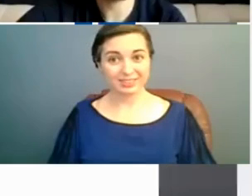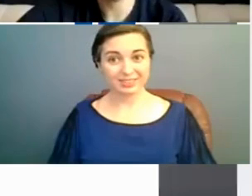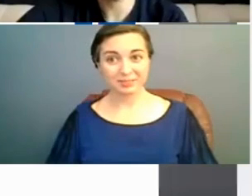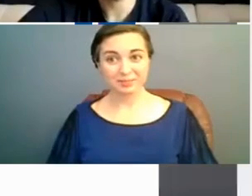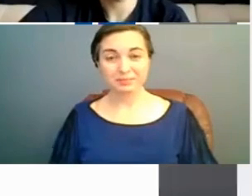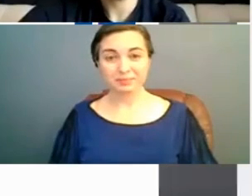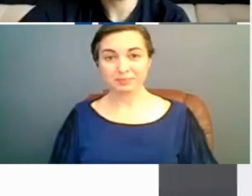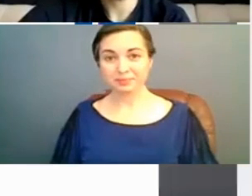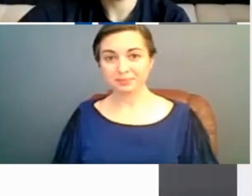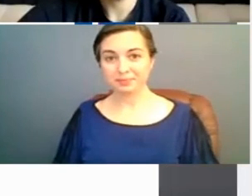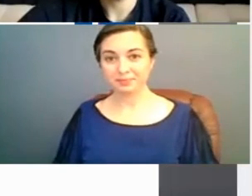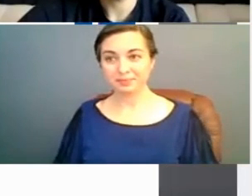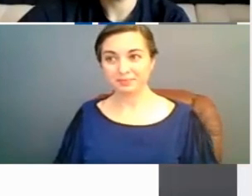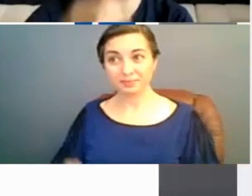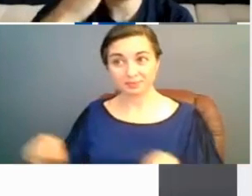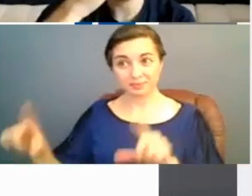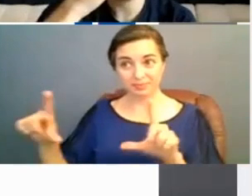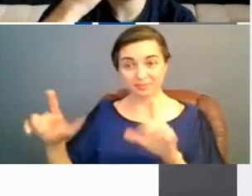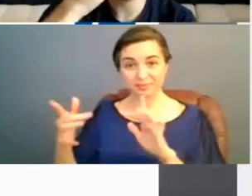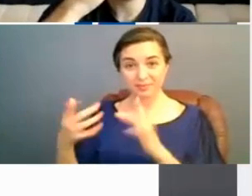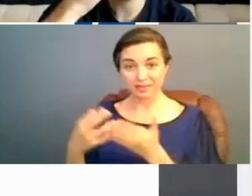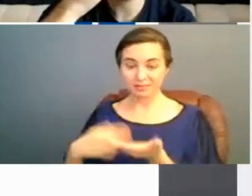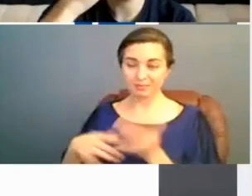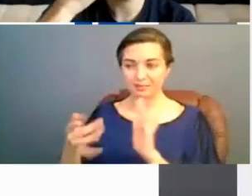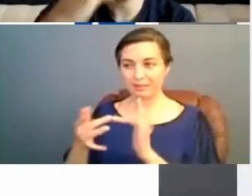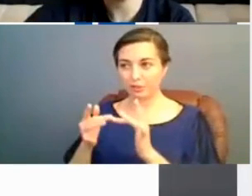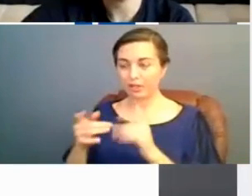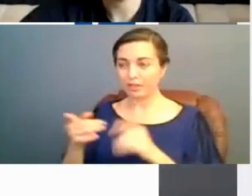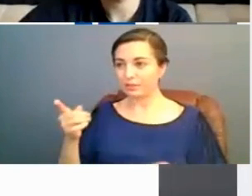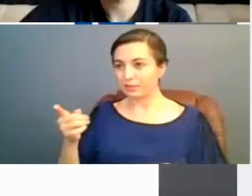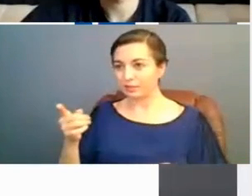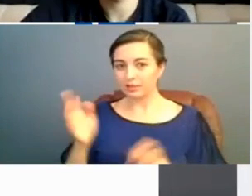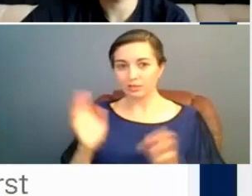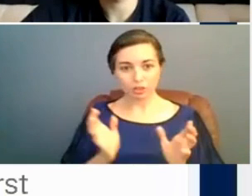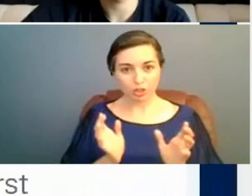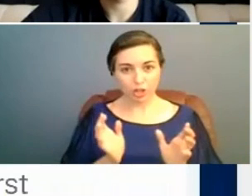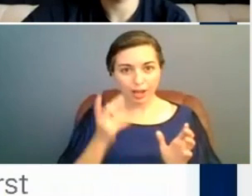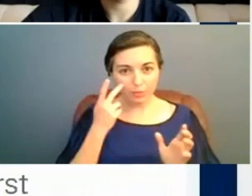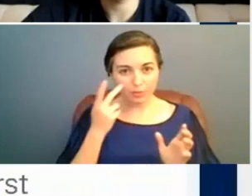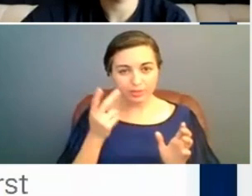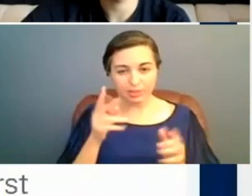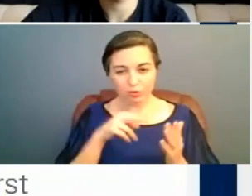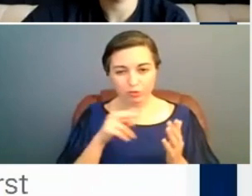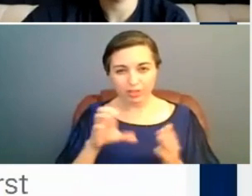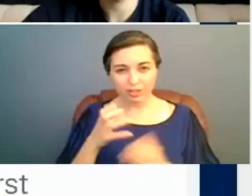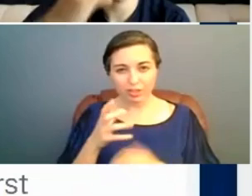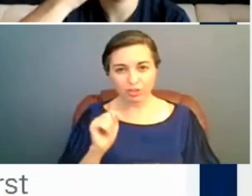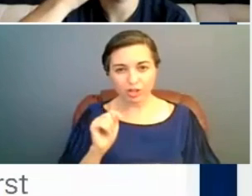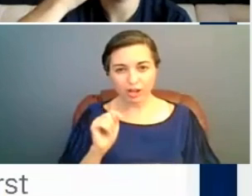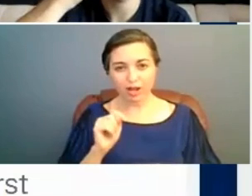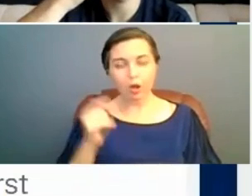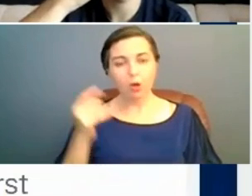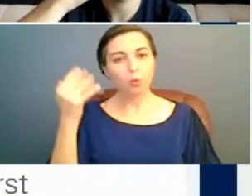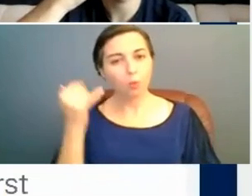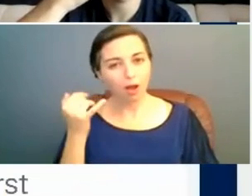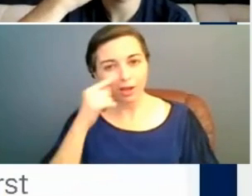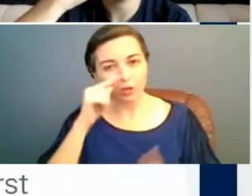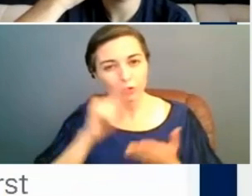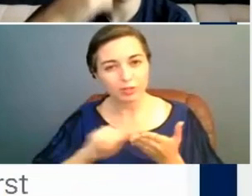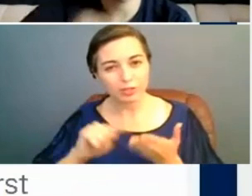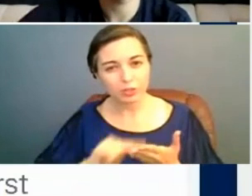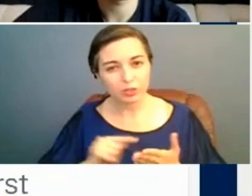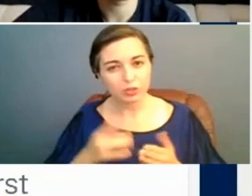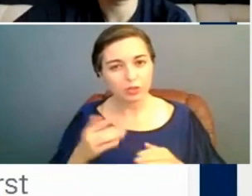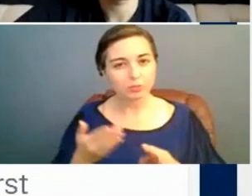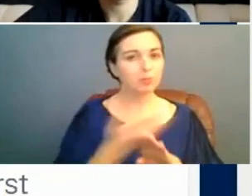going. Okay. My chat going. Why do we do our research? To get ahead of the